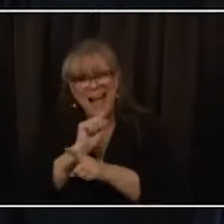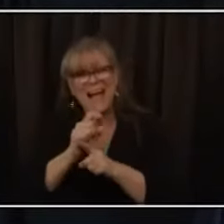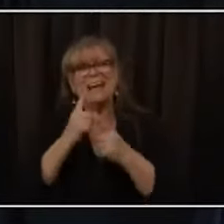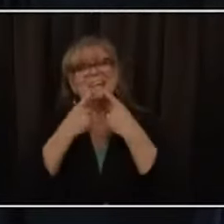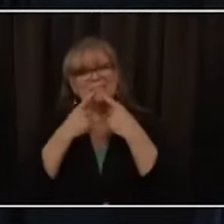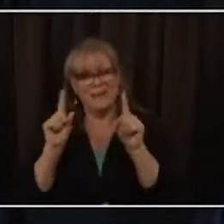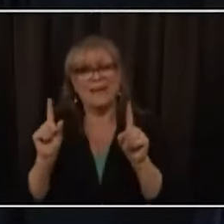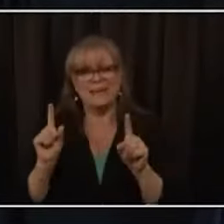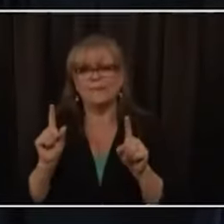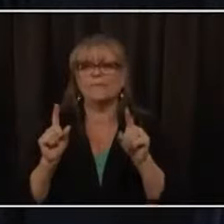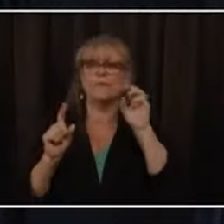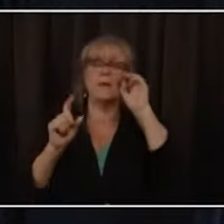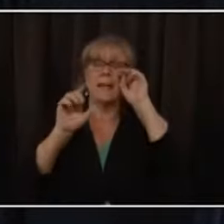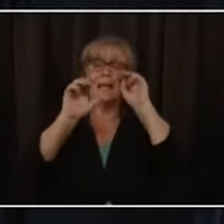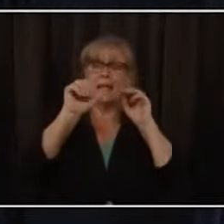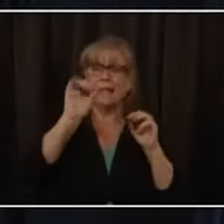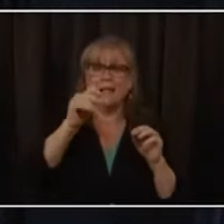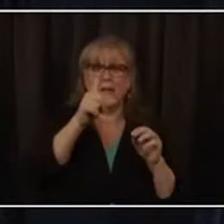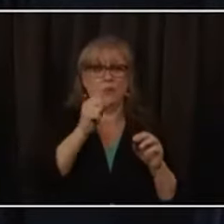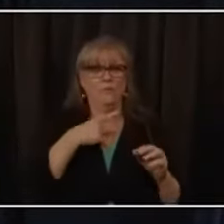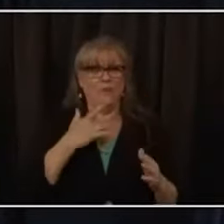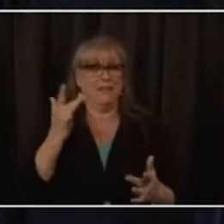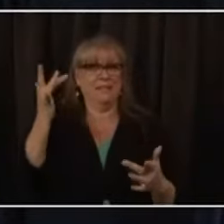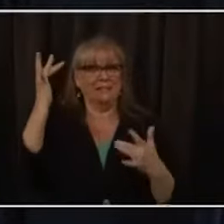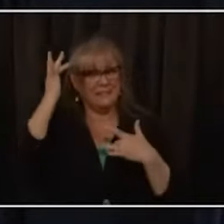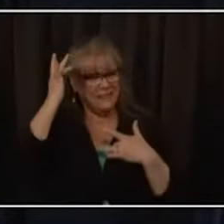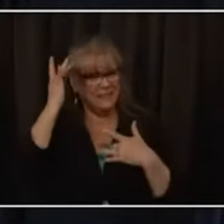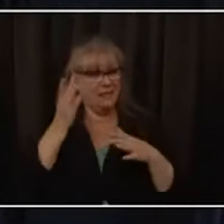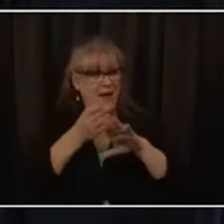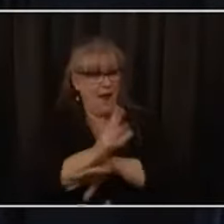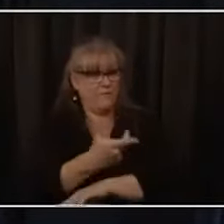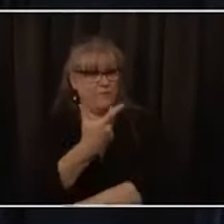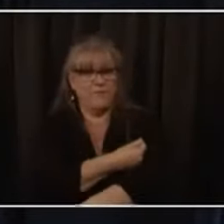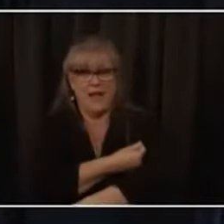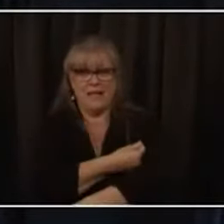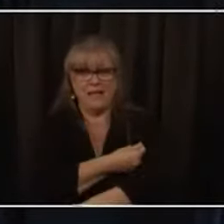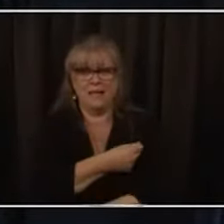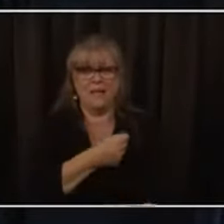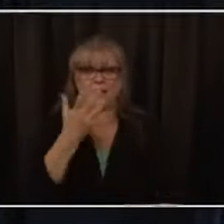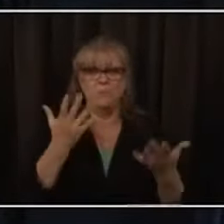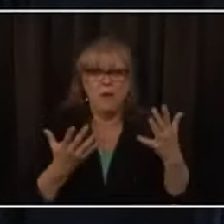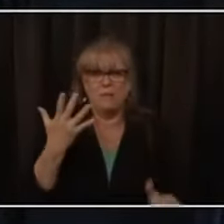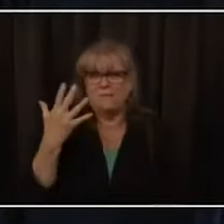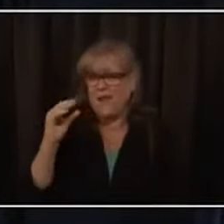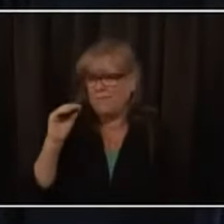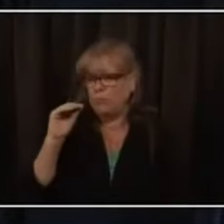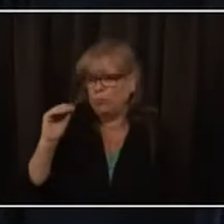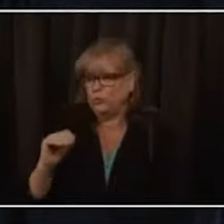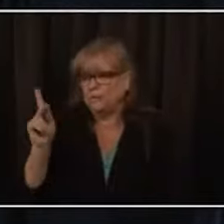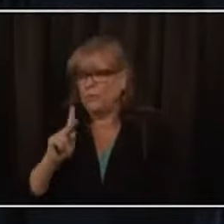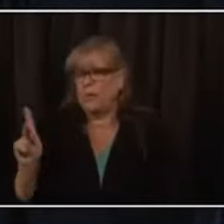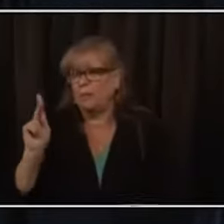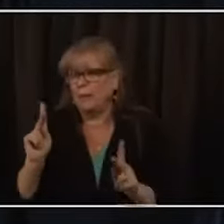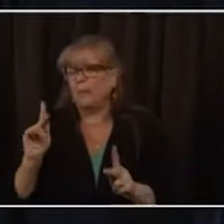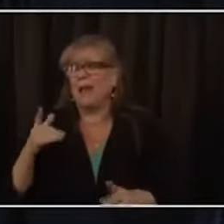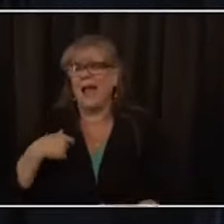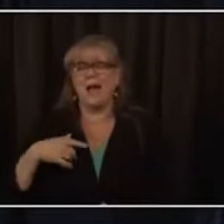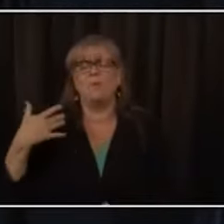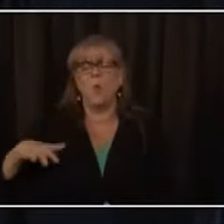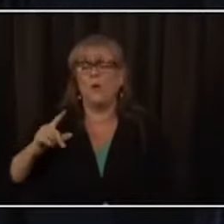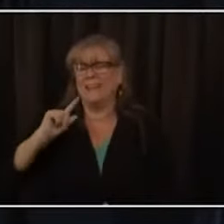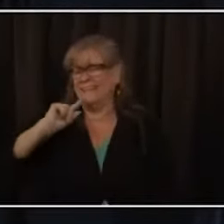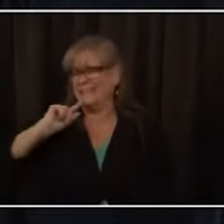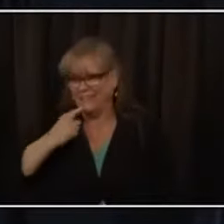contract it, that's that 5%, they're far less likely to have severe cases and death, far less likely, and of